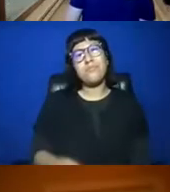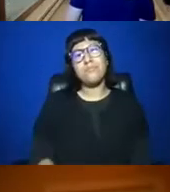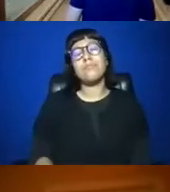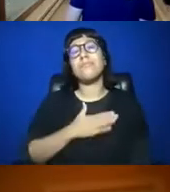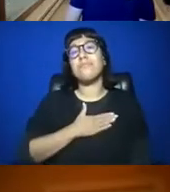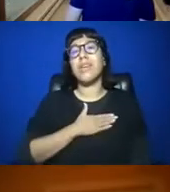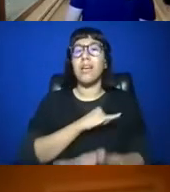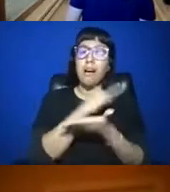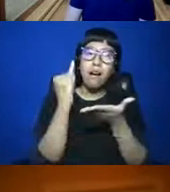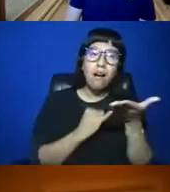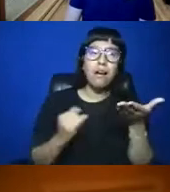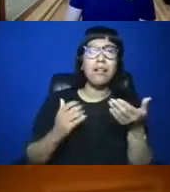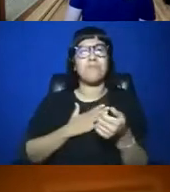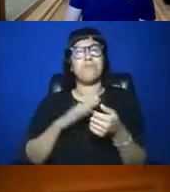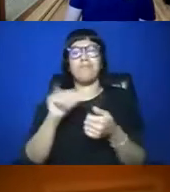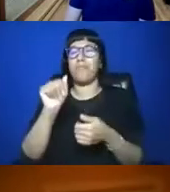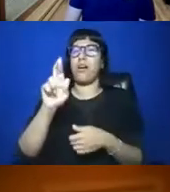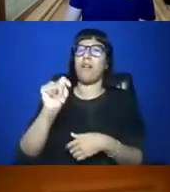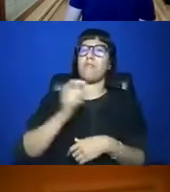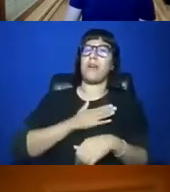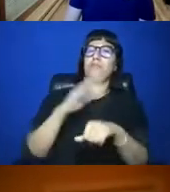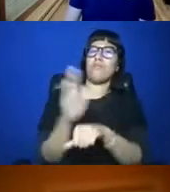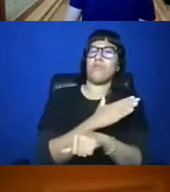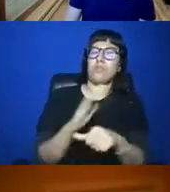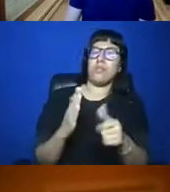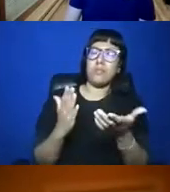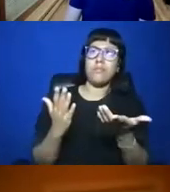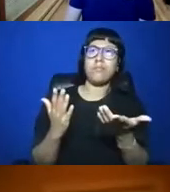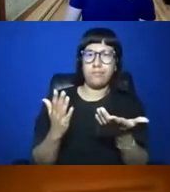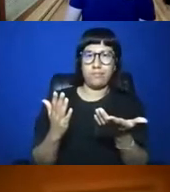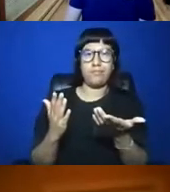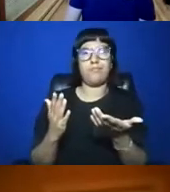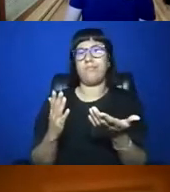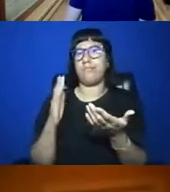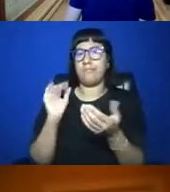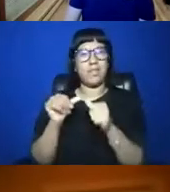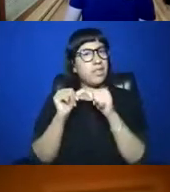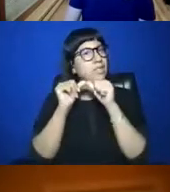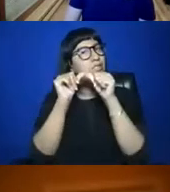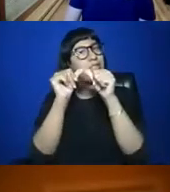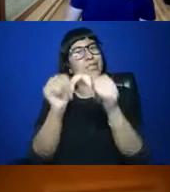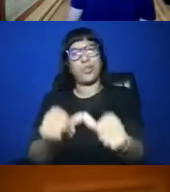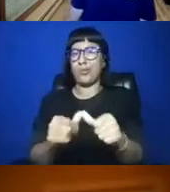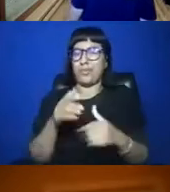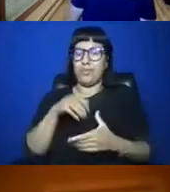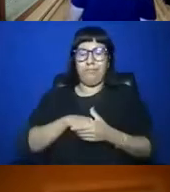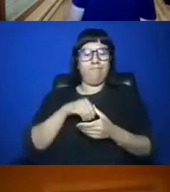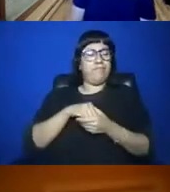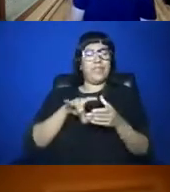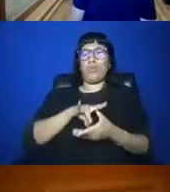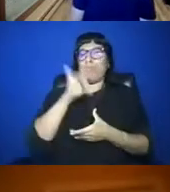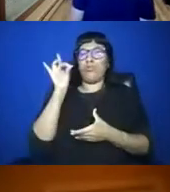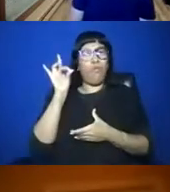my music always continue spiritual, because I don't